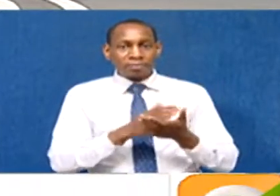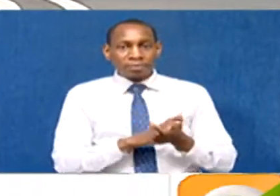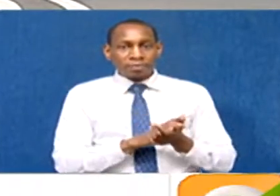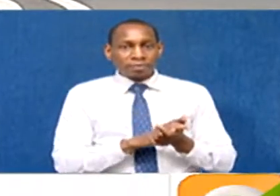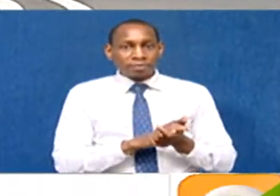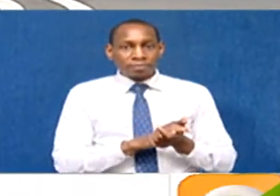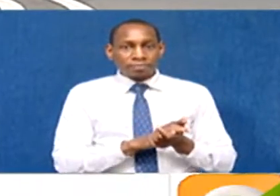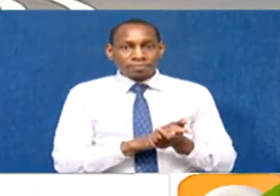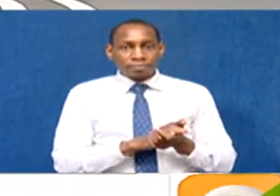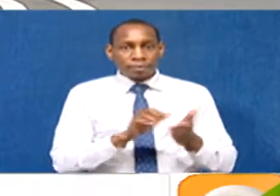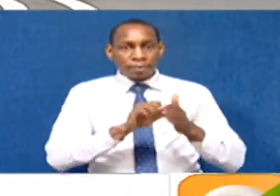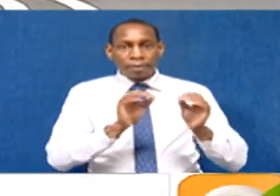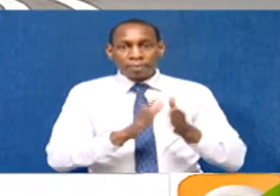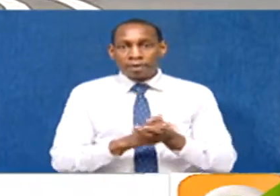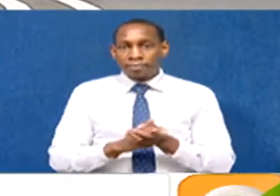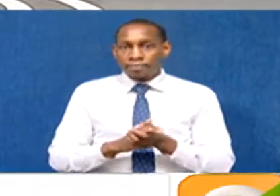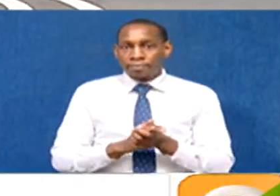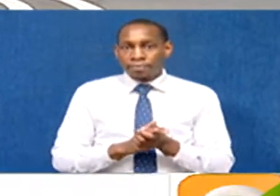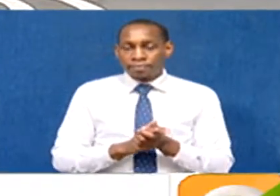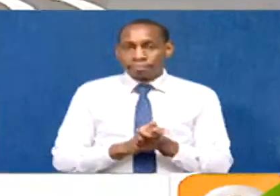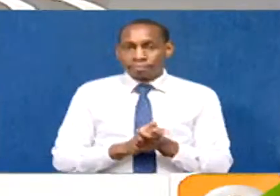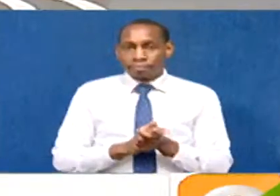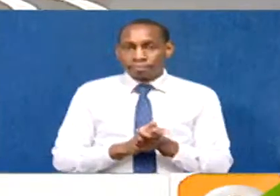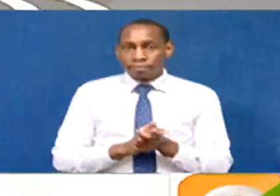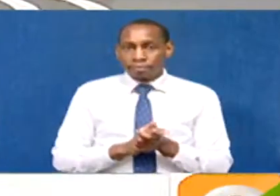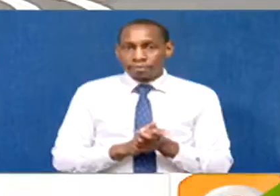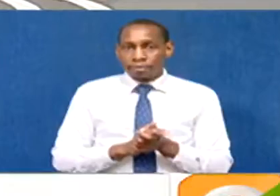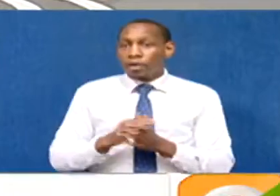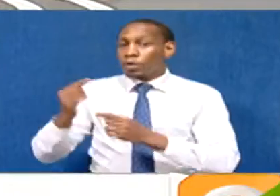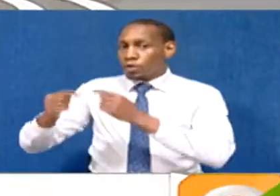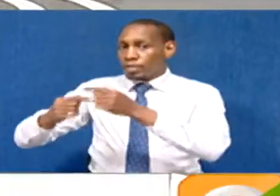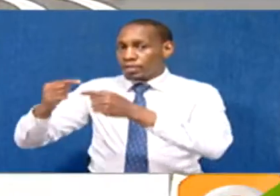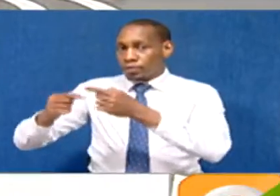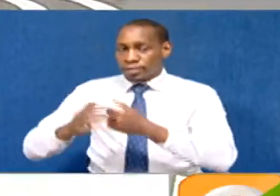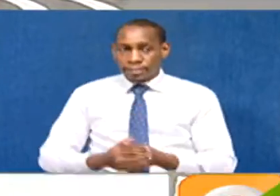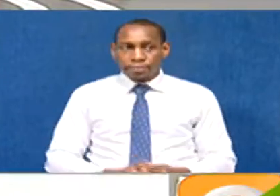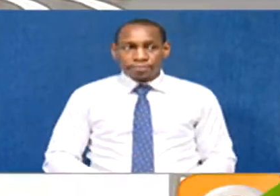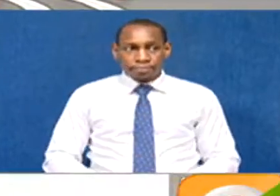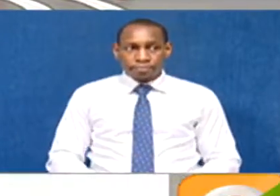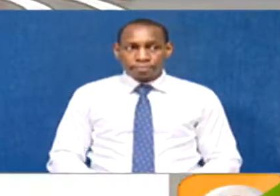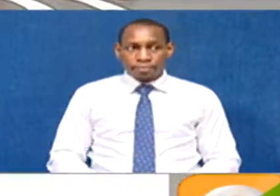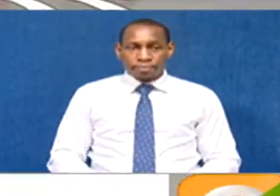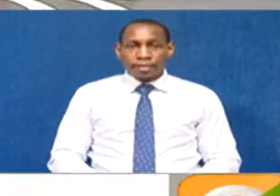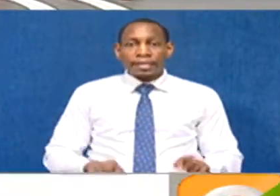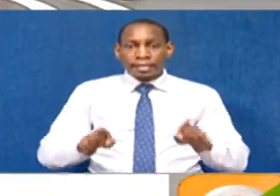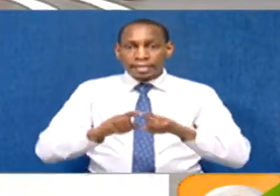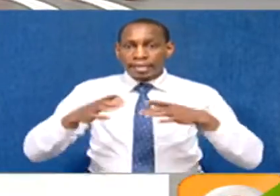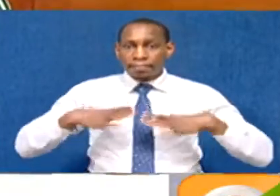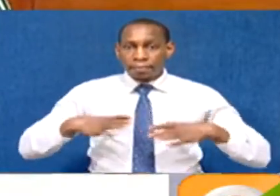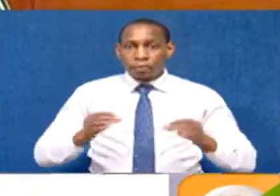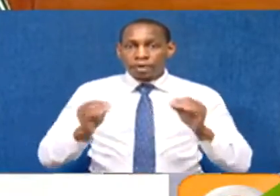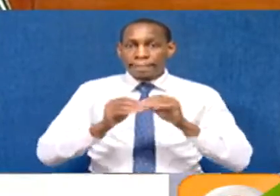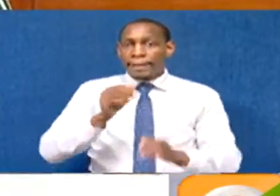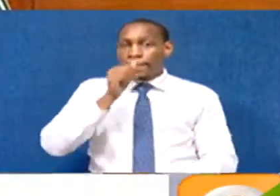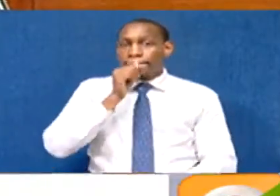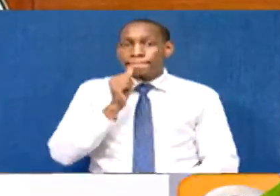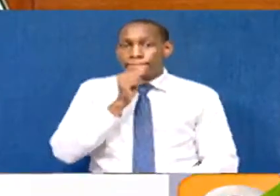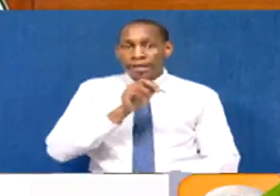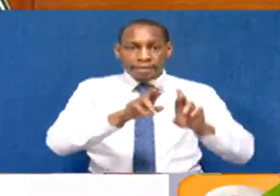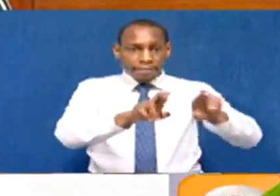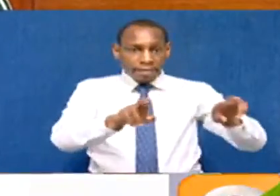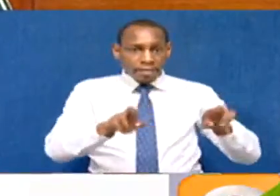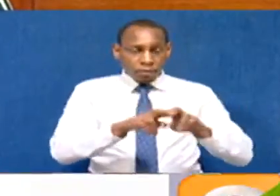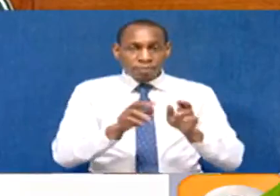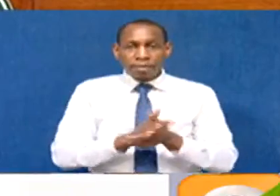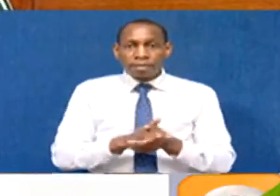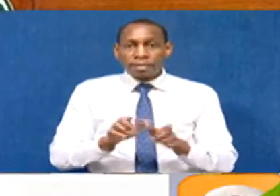The third and the fourth and the fifth. I won't mention them, but they come from their county. Go on. And you see, these are people who meet in boardrooms, and they have